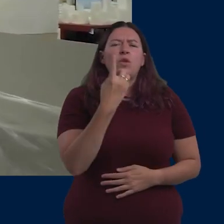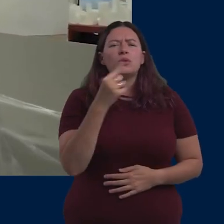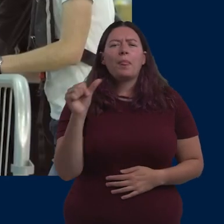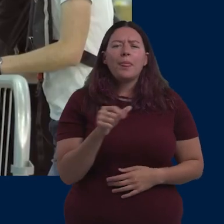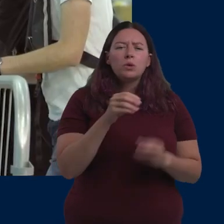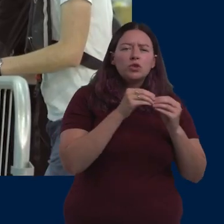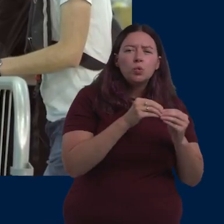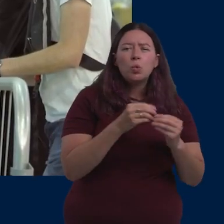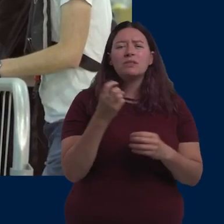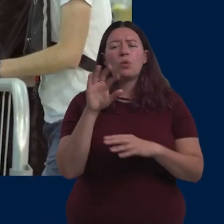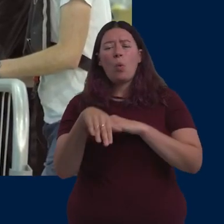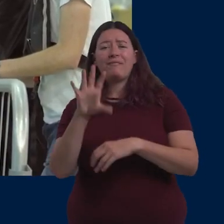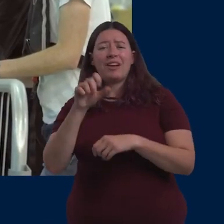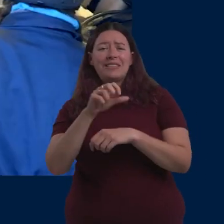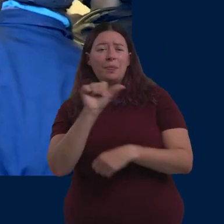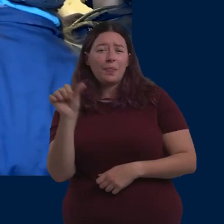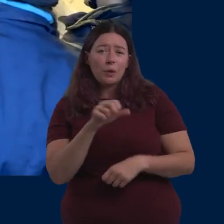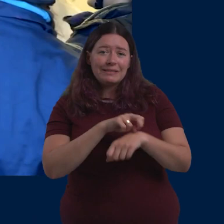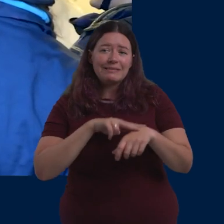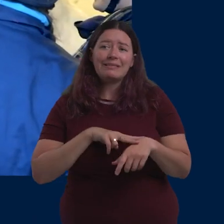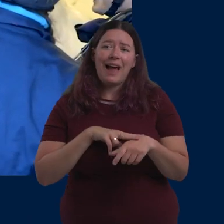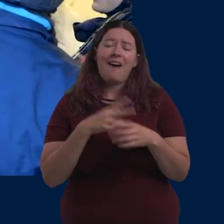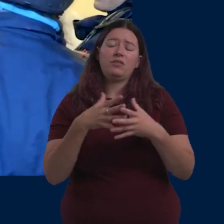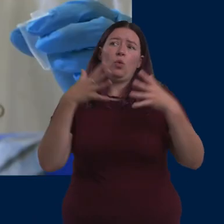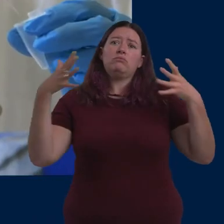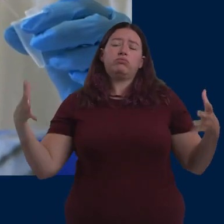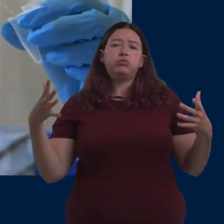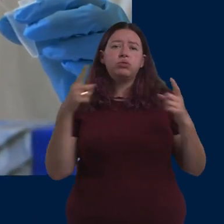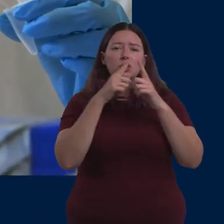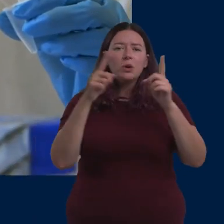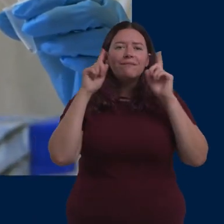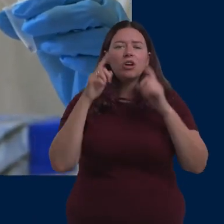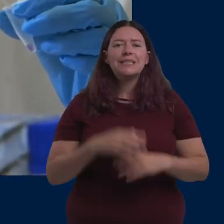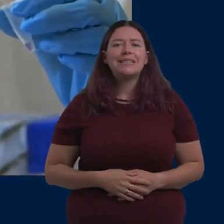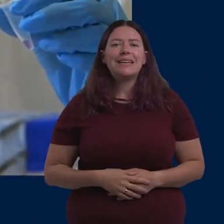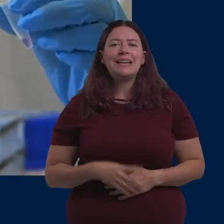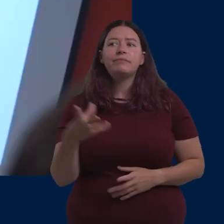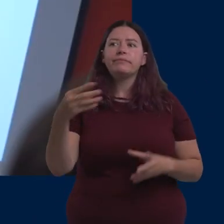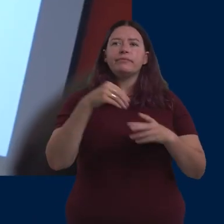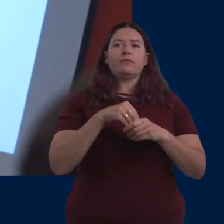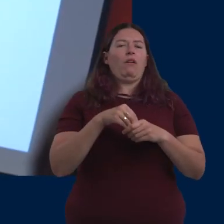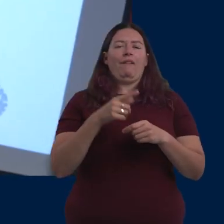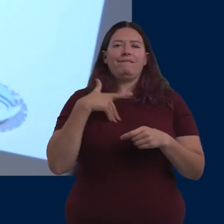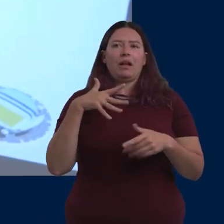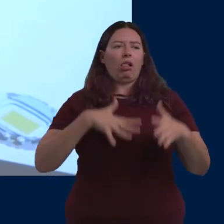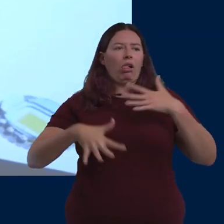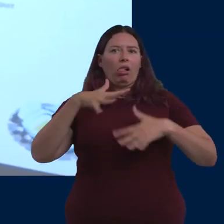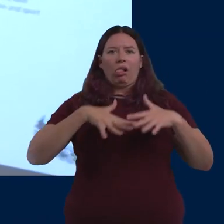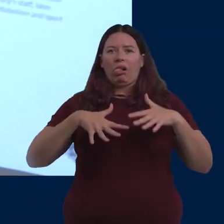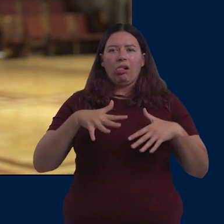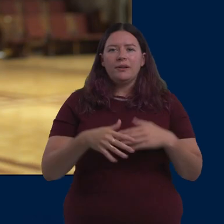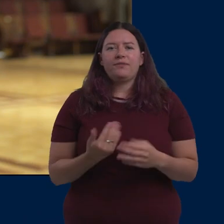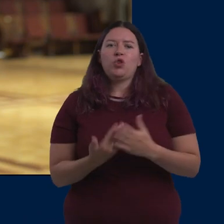students and over 15,000 staff. So this is a big university, and sometimes that can be daunting for new members of our